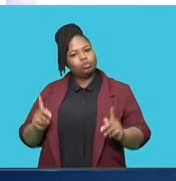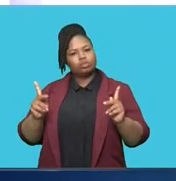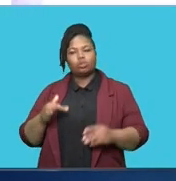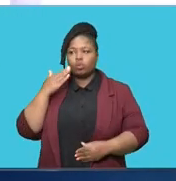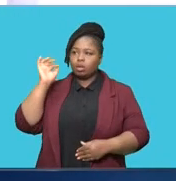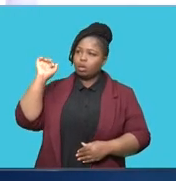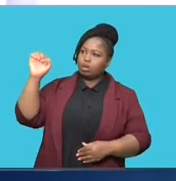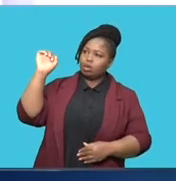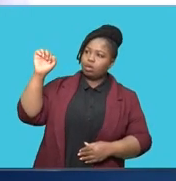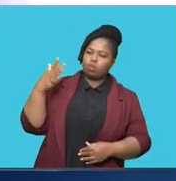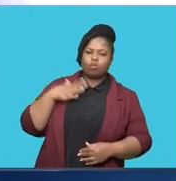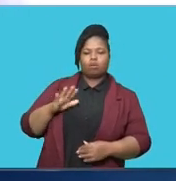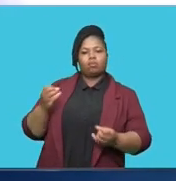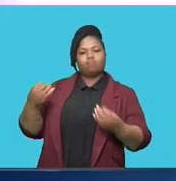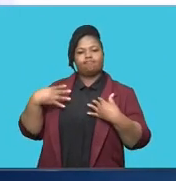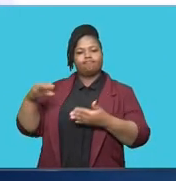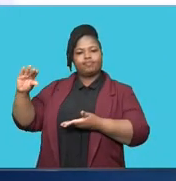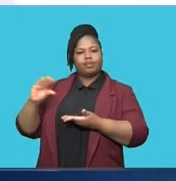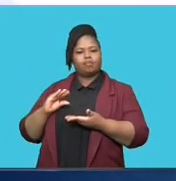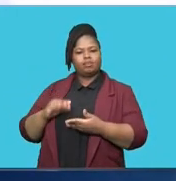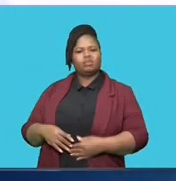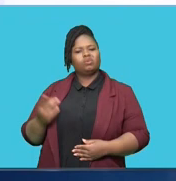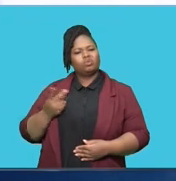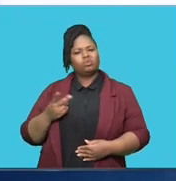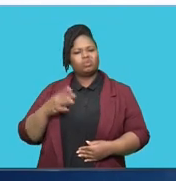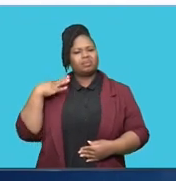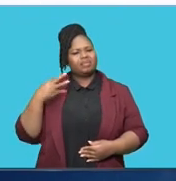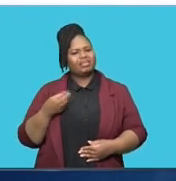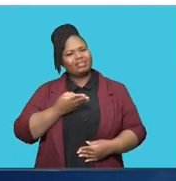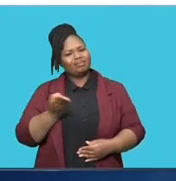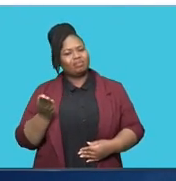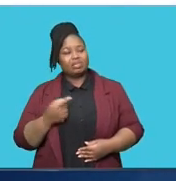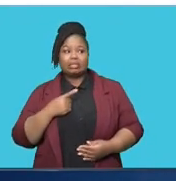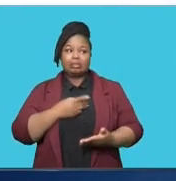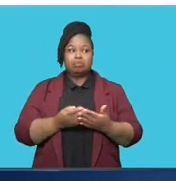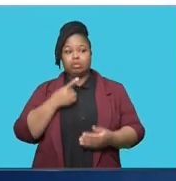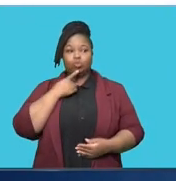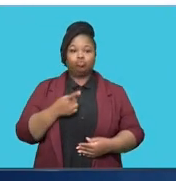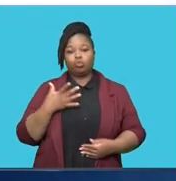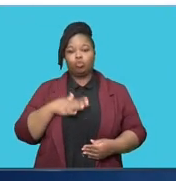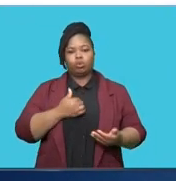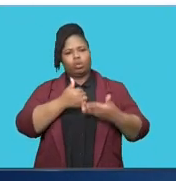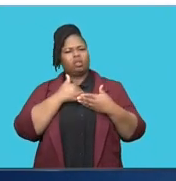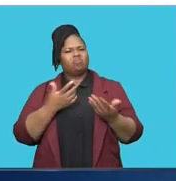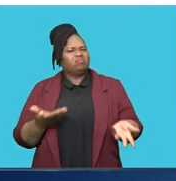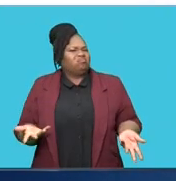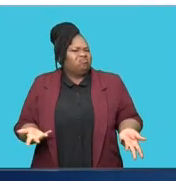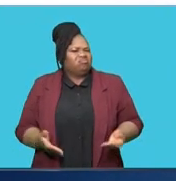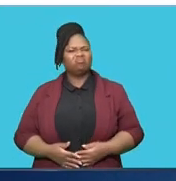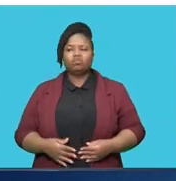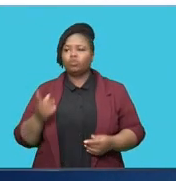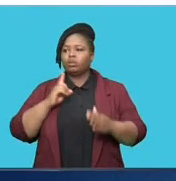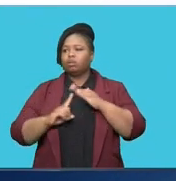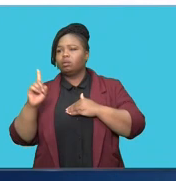not incoming, looking for investors. Most of these ministers claim that they do want to help us, but never, whenever we go to